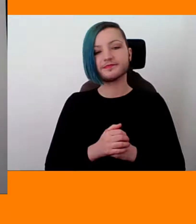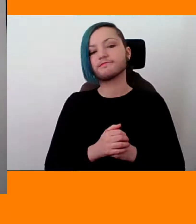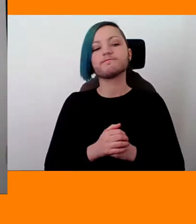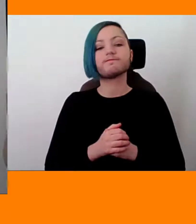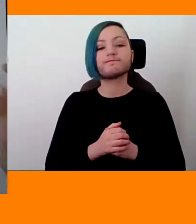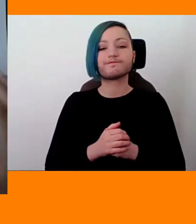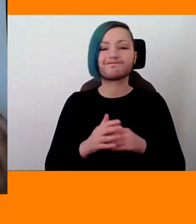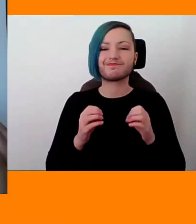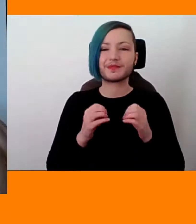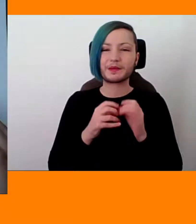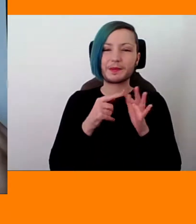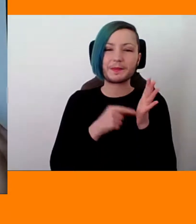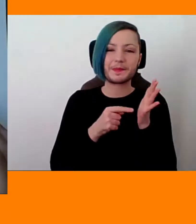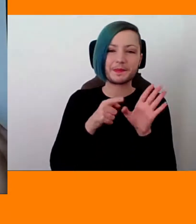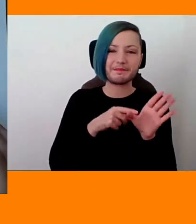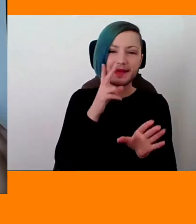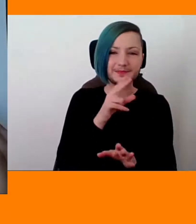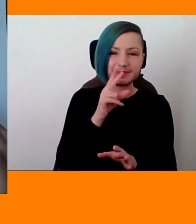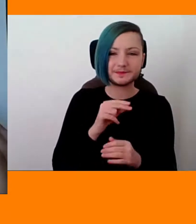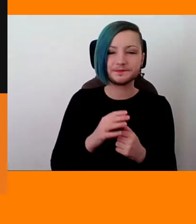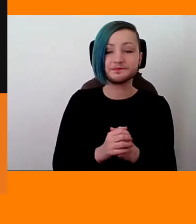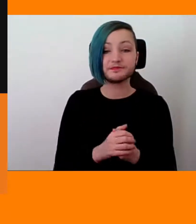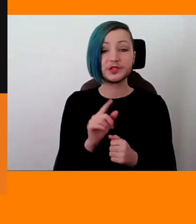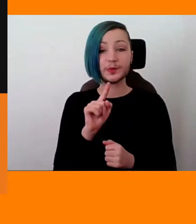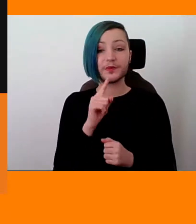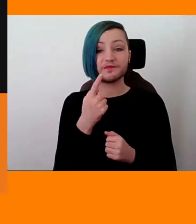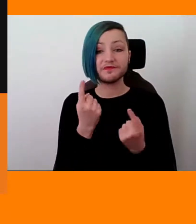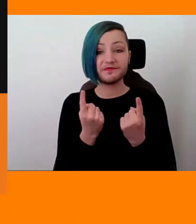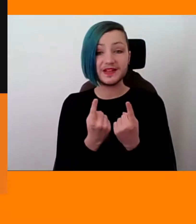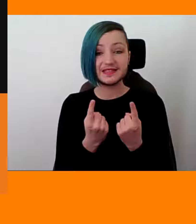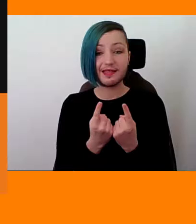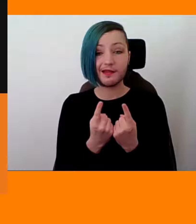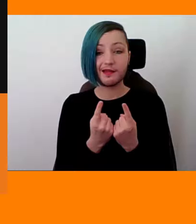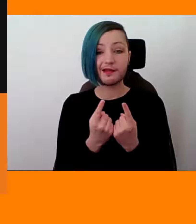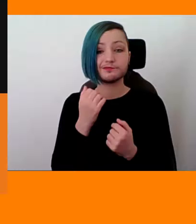So the first thing that we're going to do is we're going to do a little bit of a warm-up.